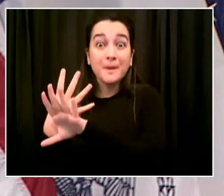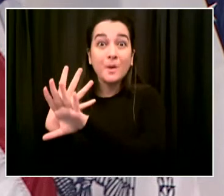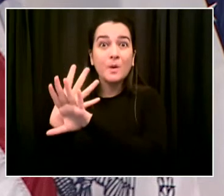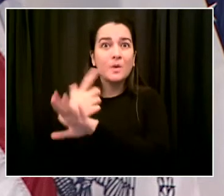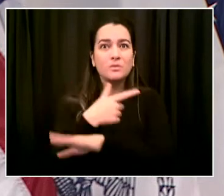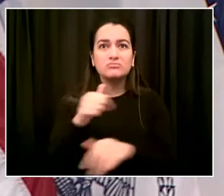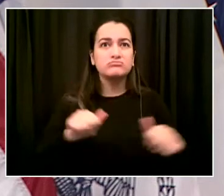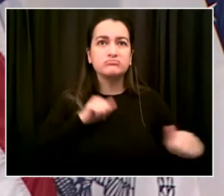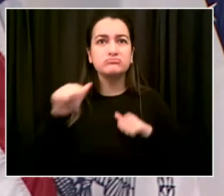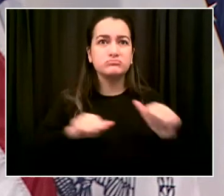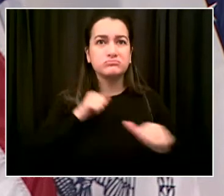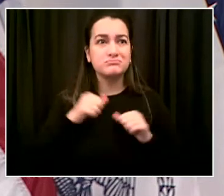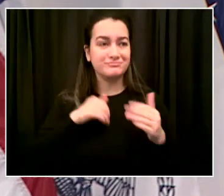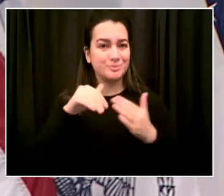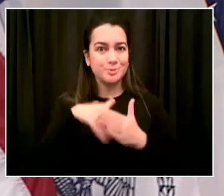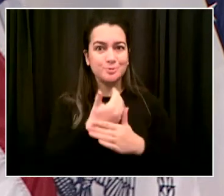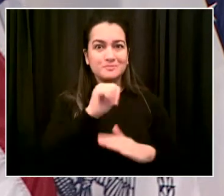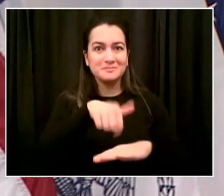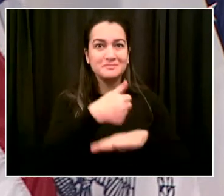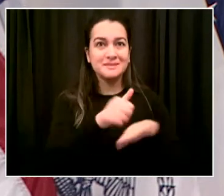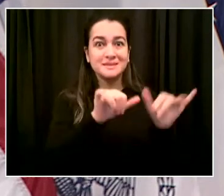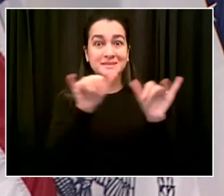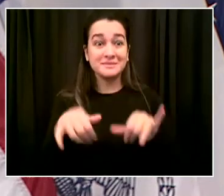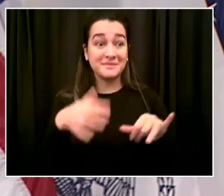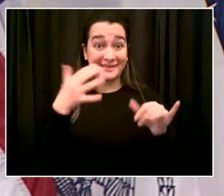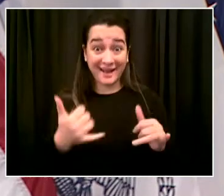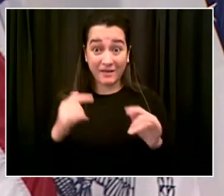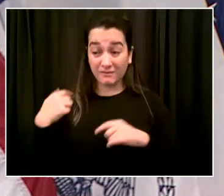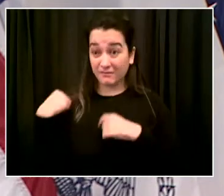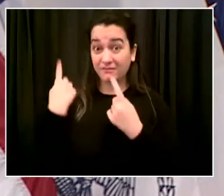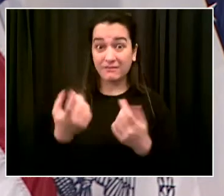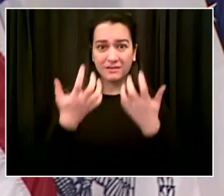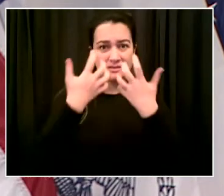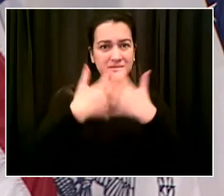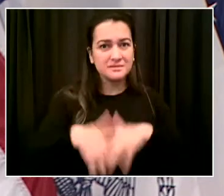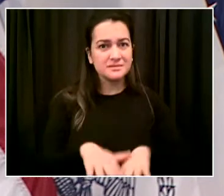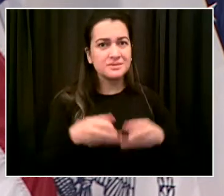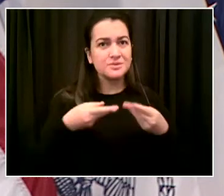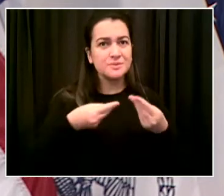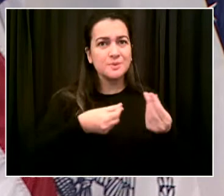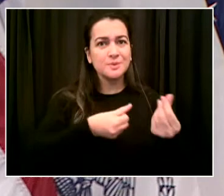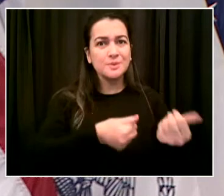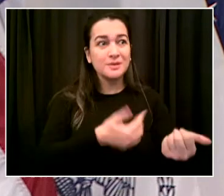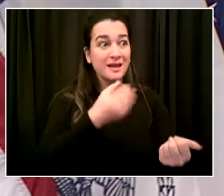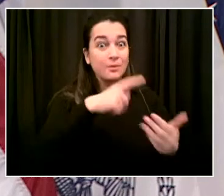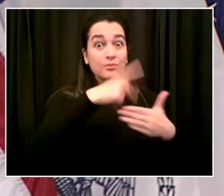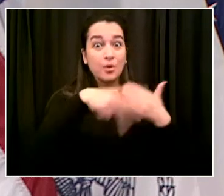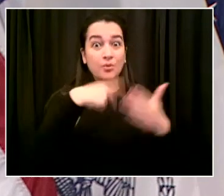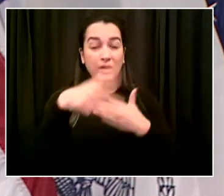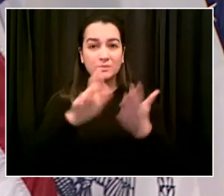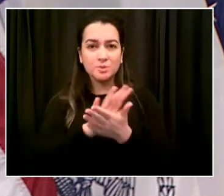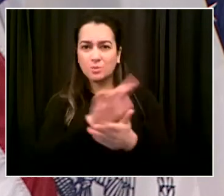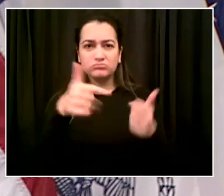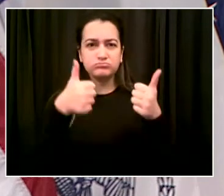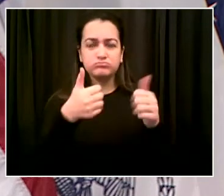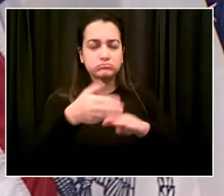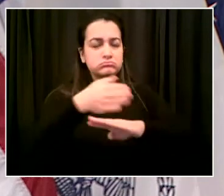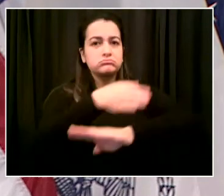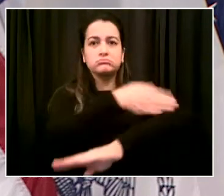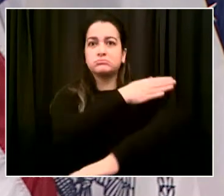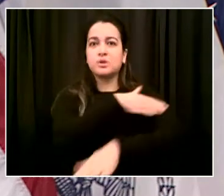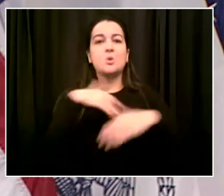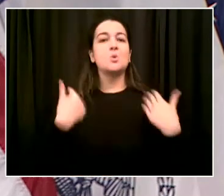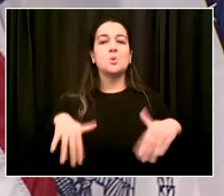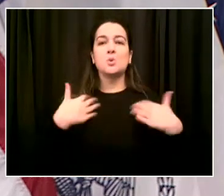back our schools, is being emulated around the country, and it's about to be emulated even more going forward. So I think